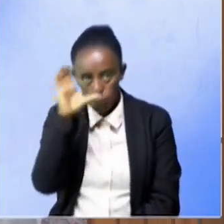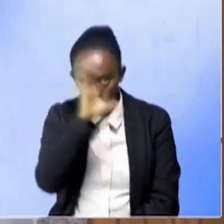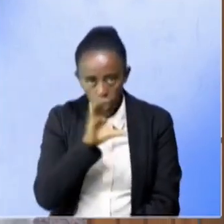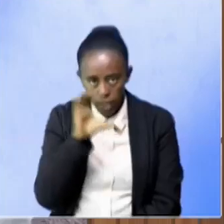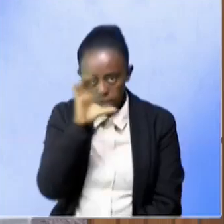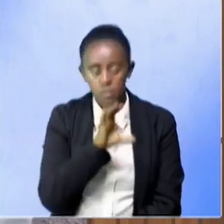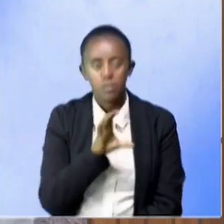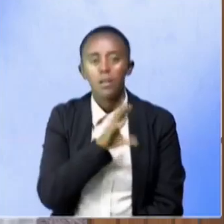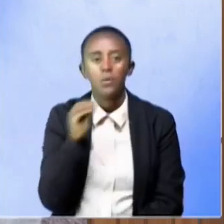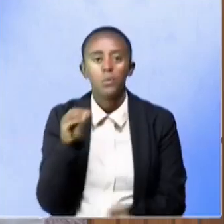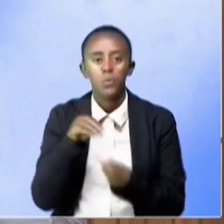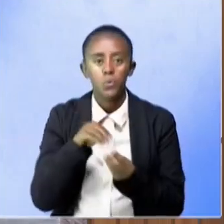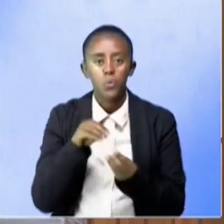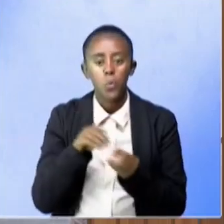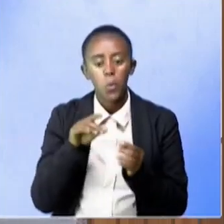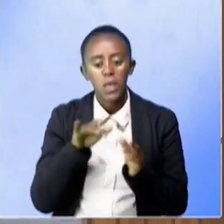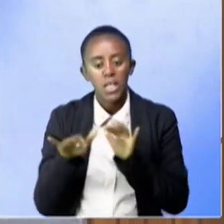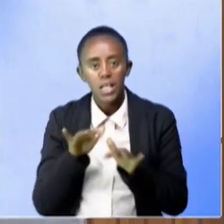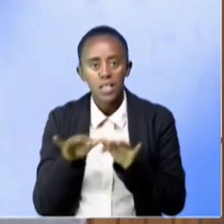and also came in,